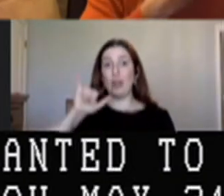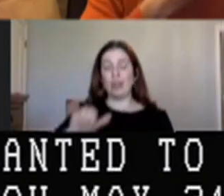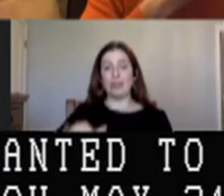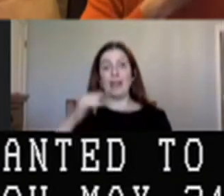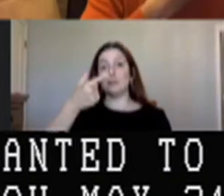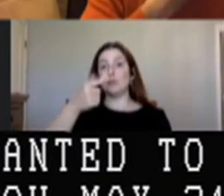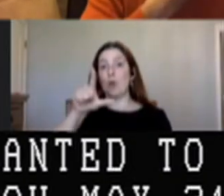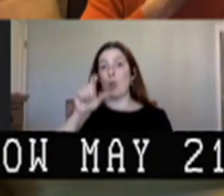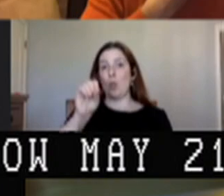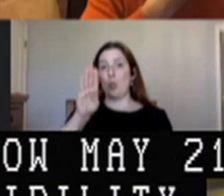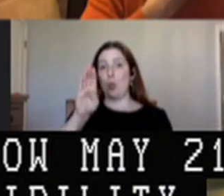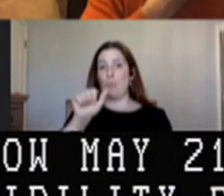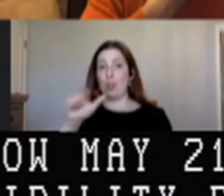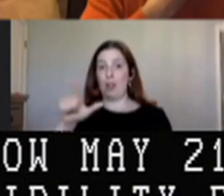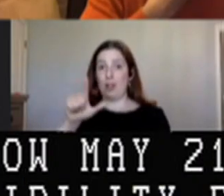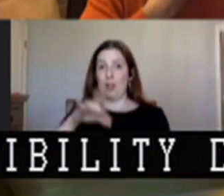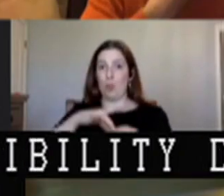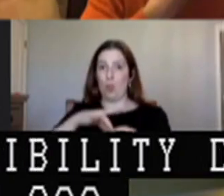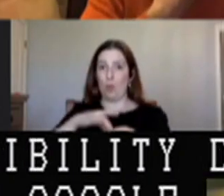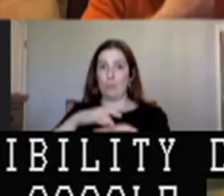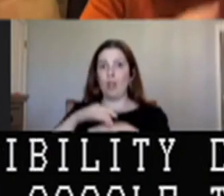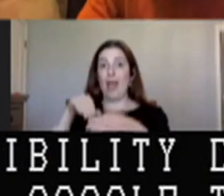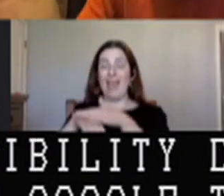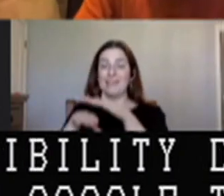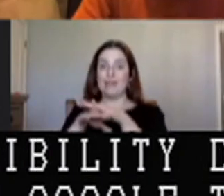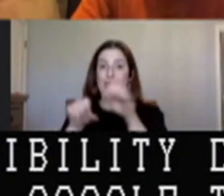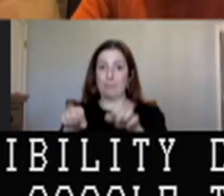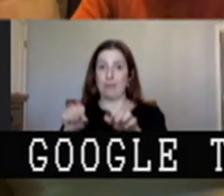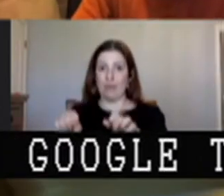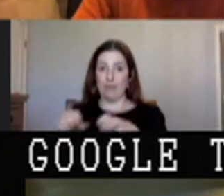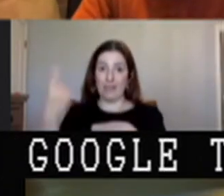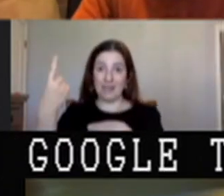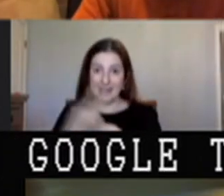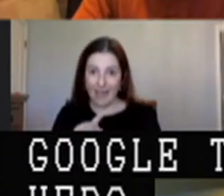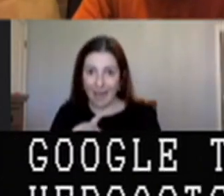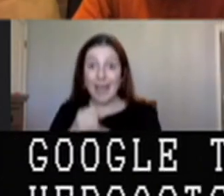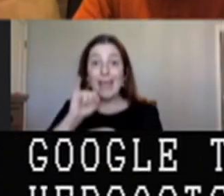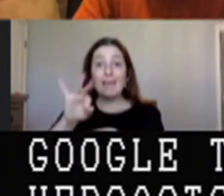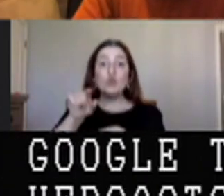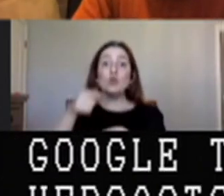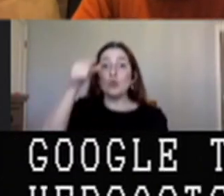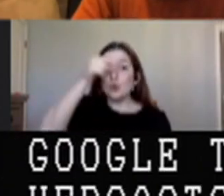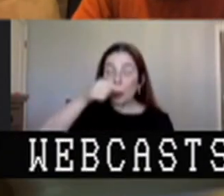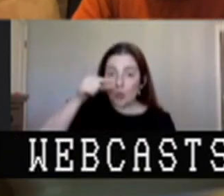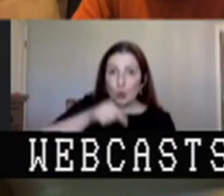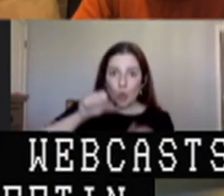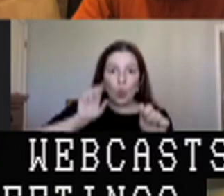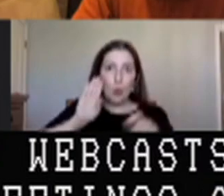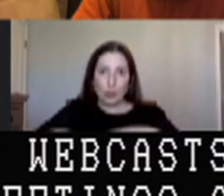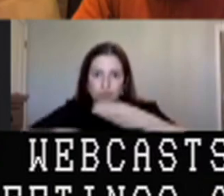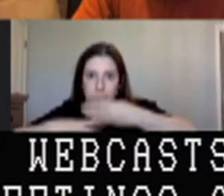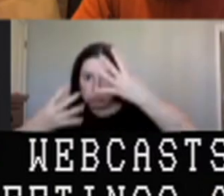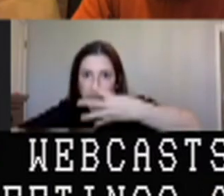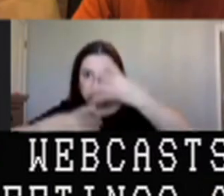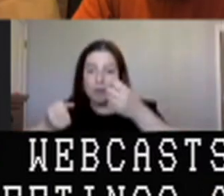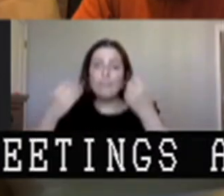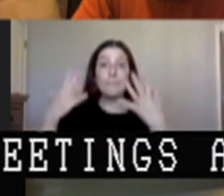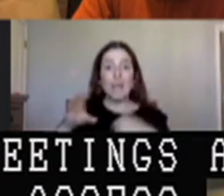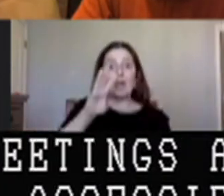you Google that, you'll see a lot of webcasts and seminars and Zoom meetings, all to do with Global Accessibility Day